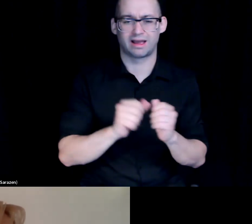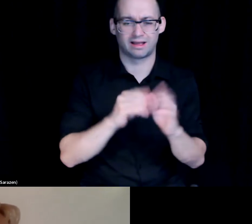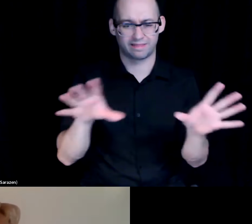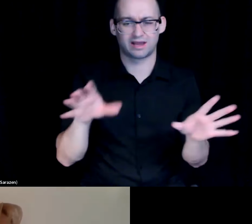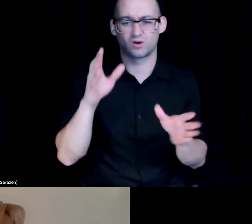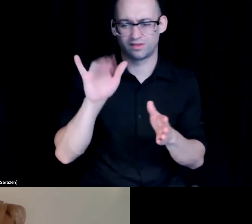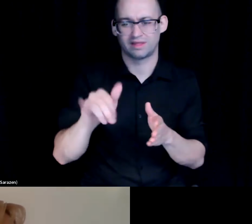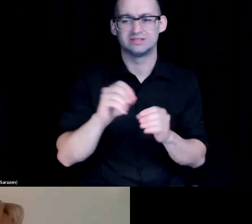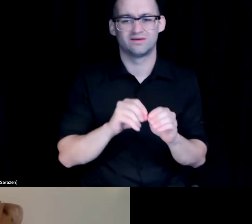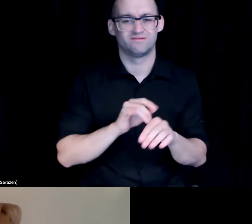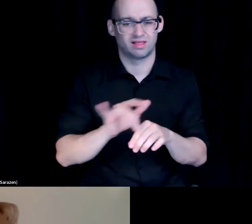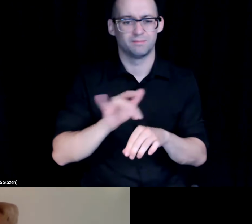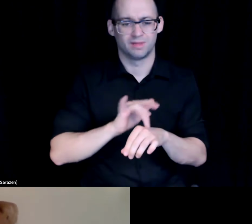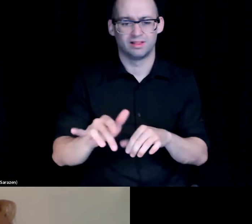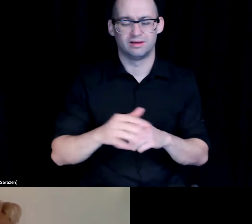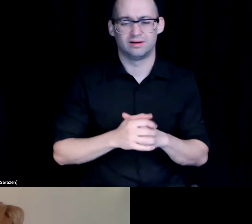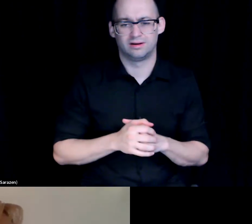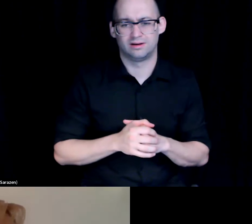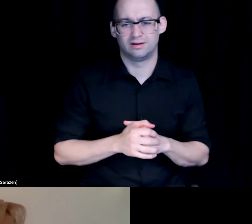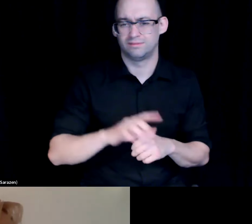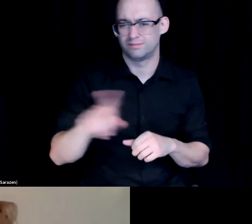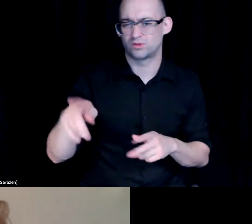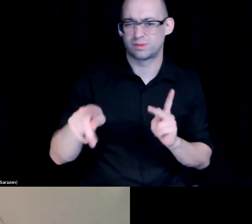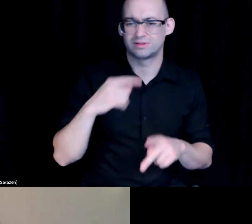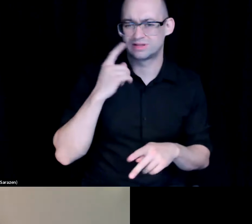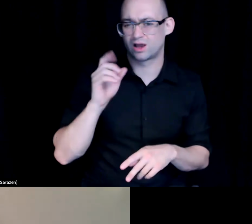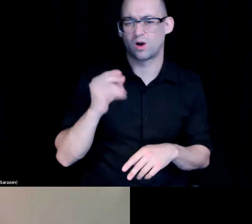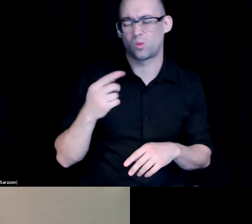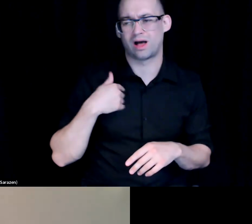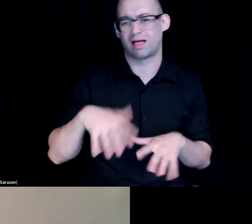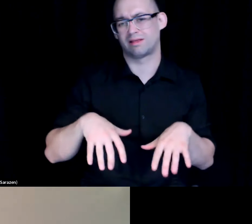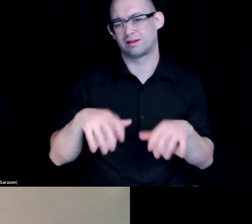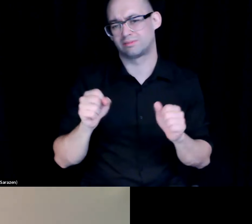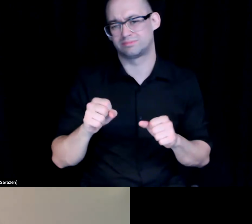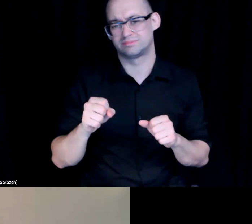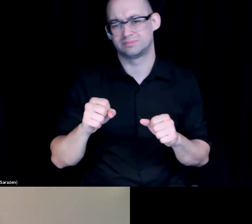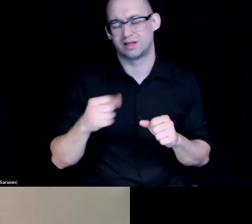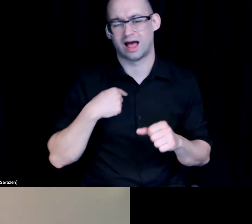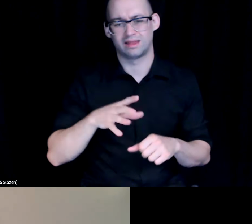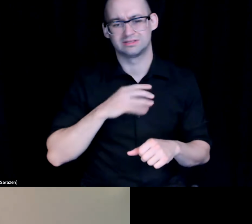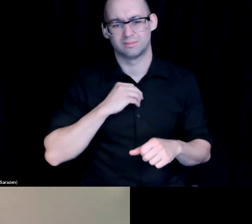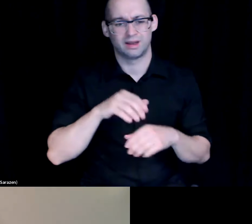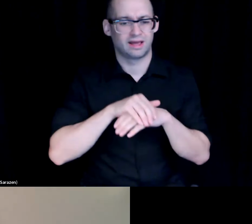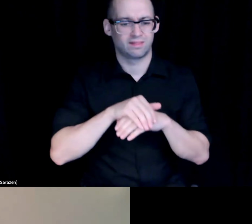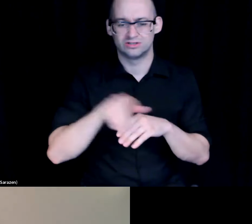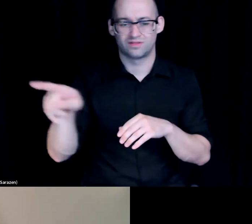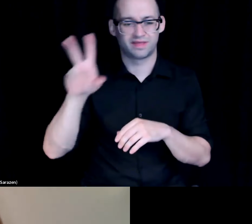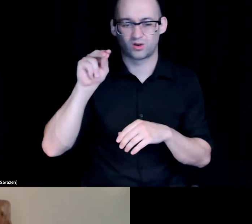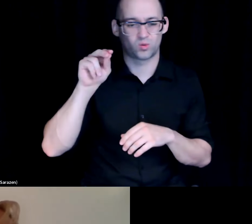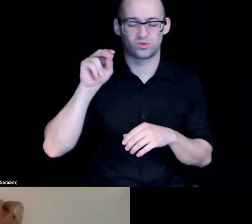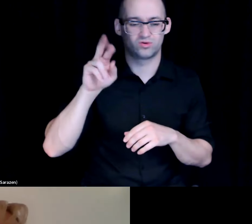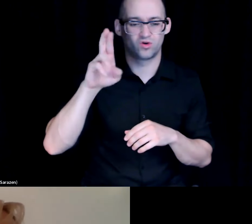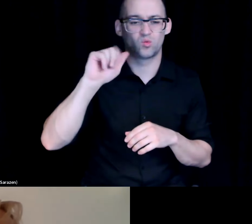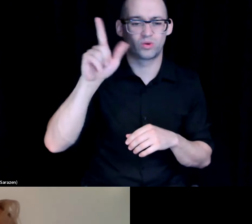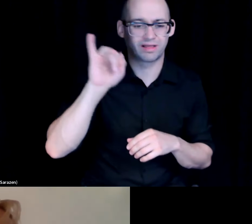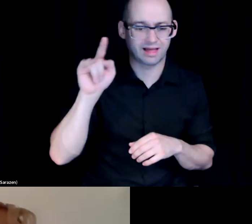some people say, they'll say, oh, I'll take English, not realizing that we'll offer the class in Spanish. If they